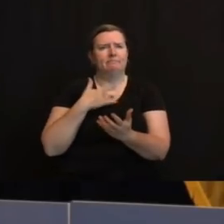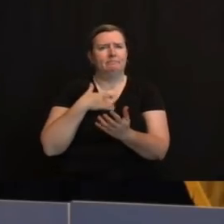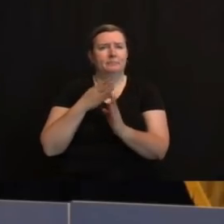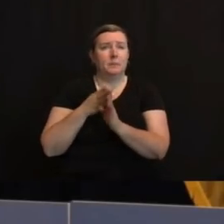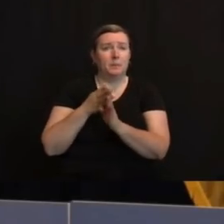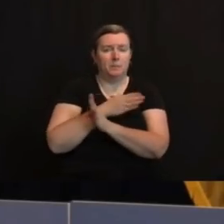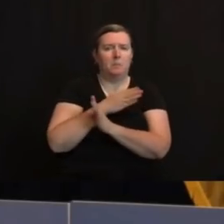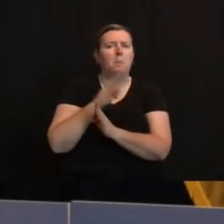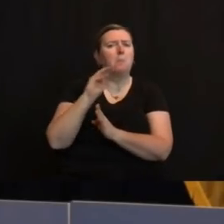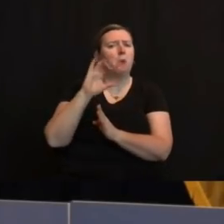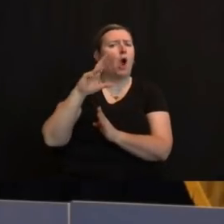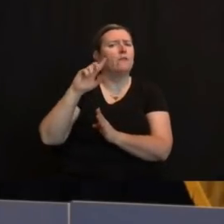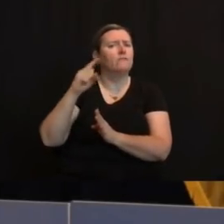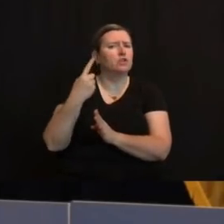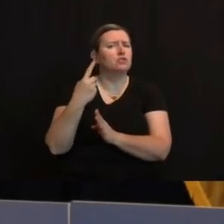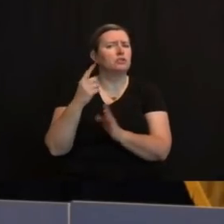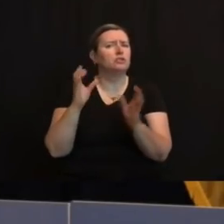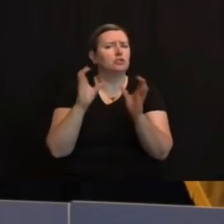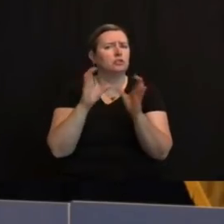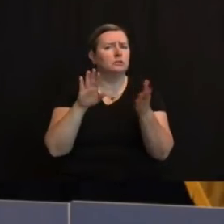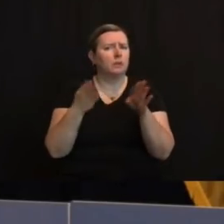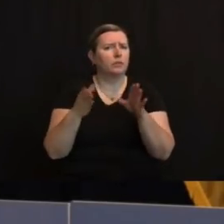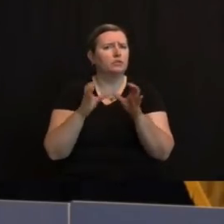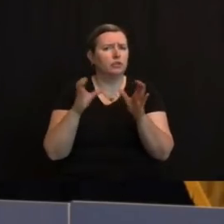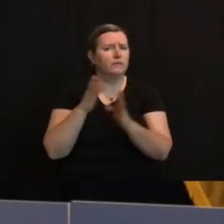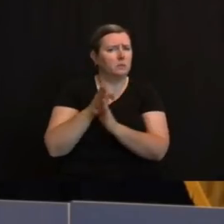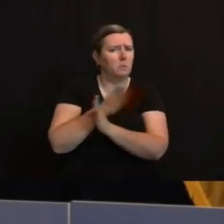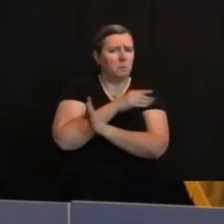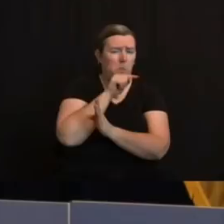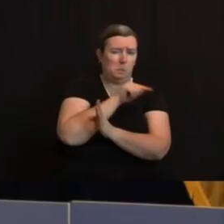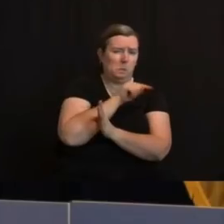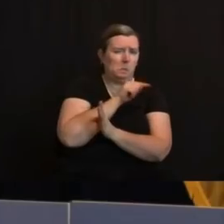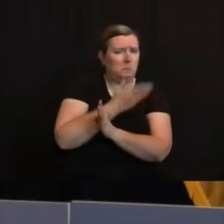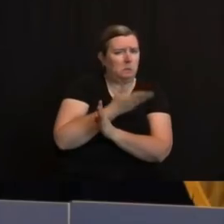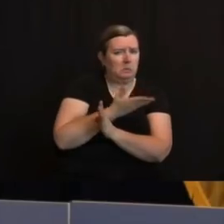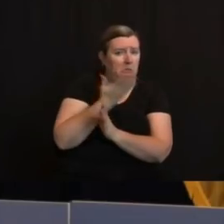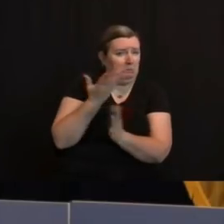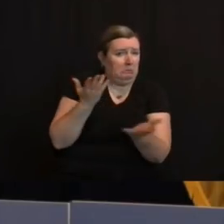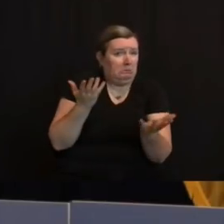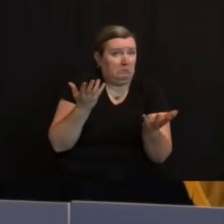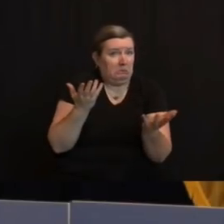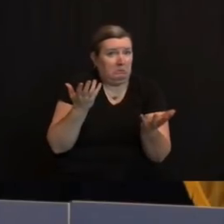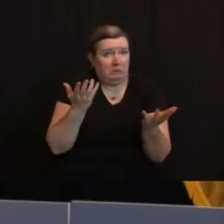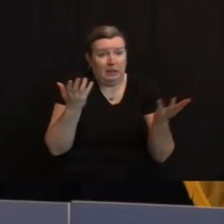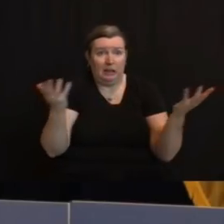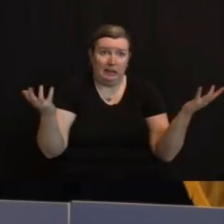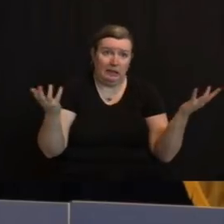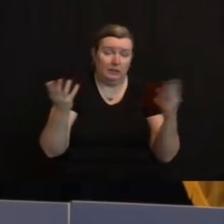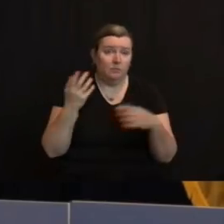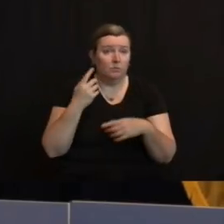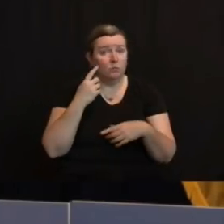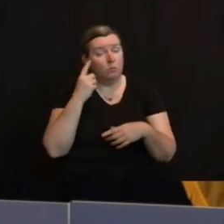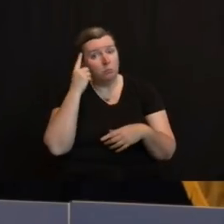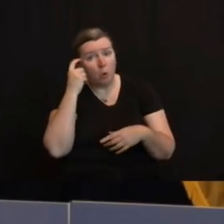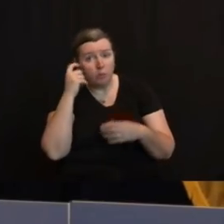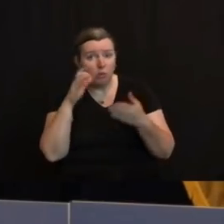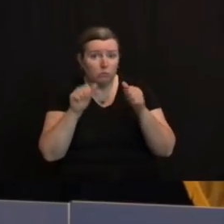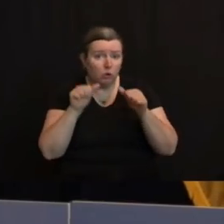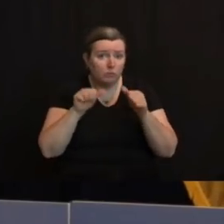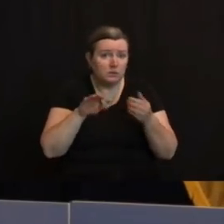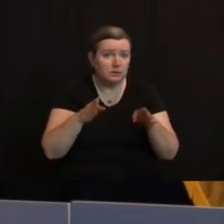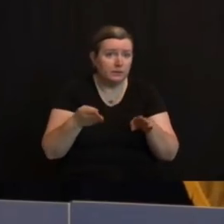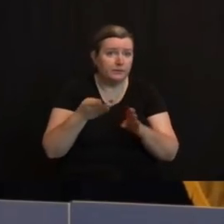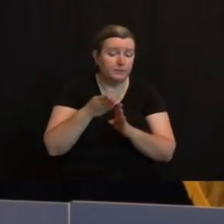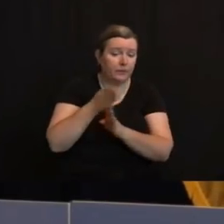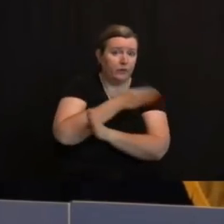1st. So I am comfortable in saying that no, in the probable cases, we did not pick up anything that would have suggested that somebody died prior to our first